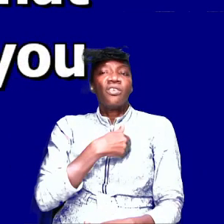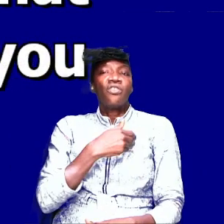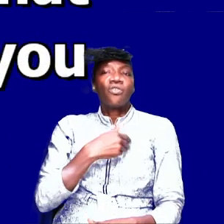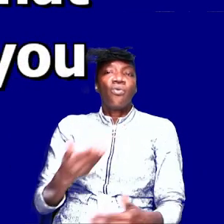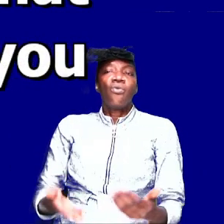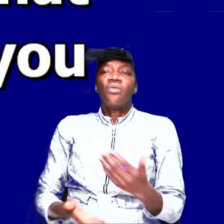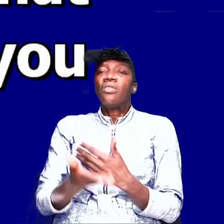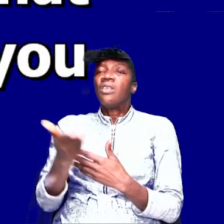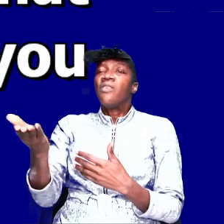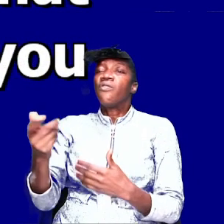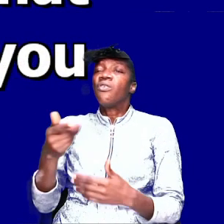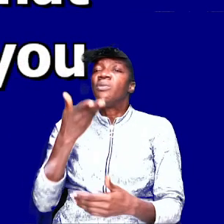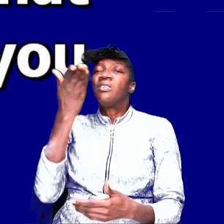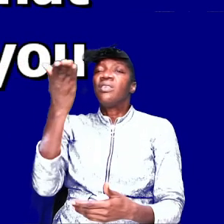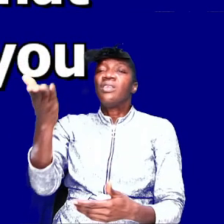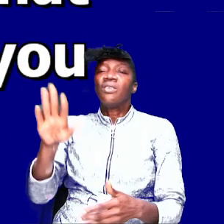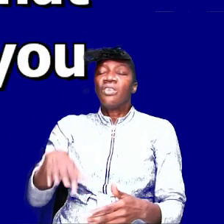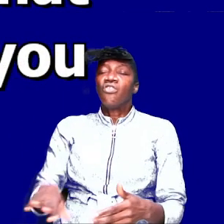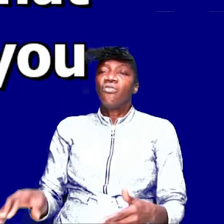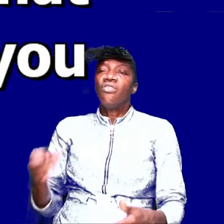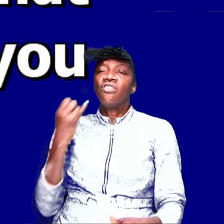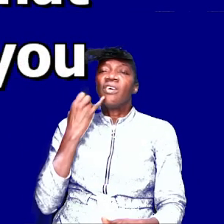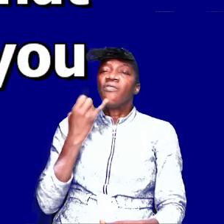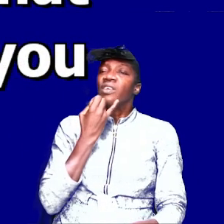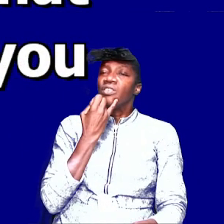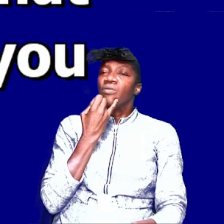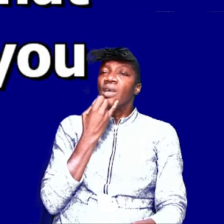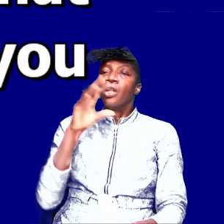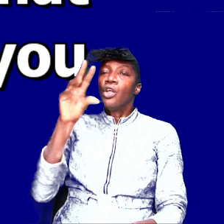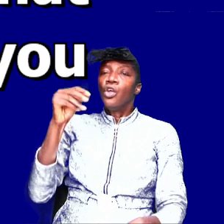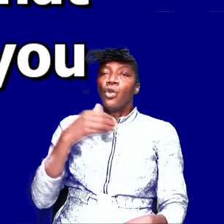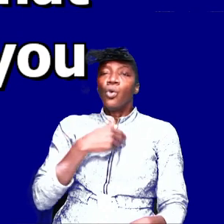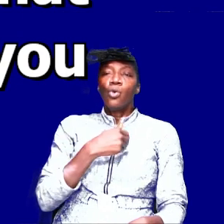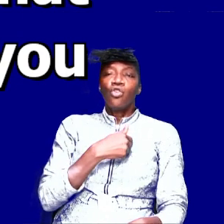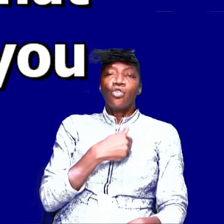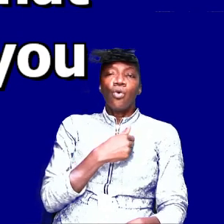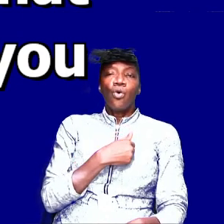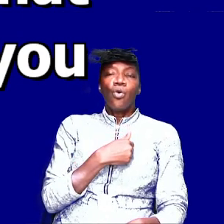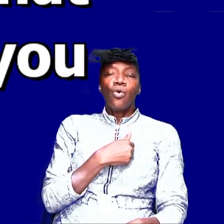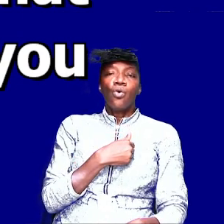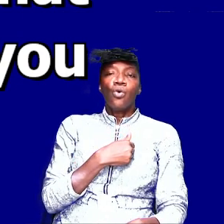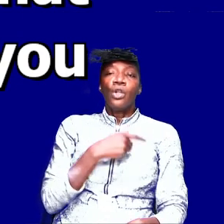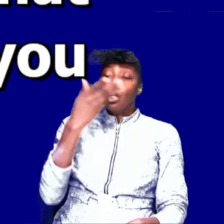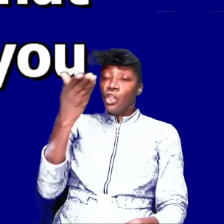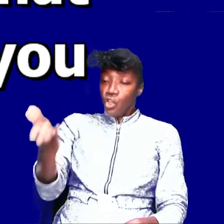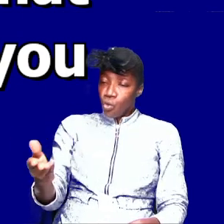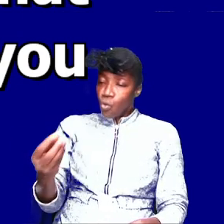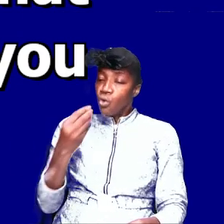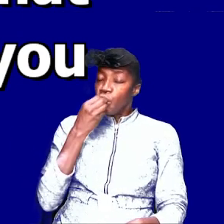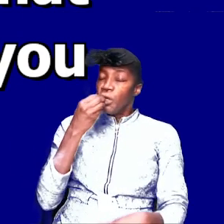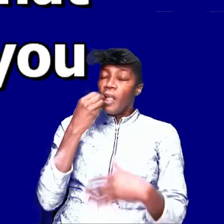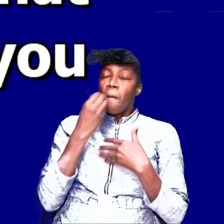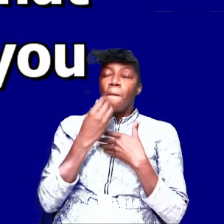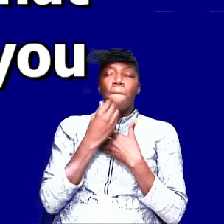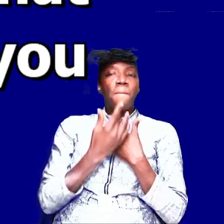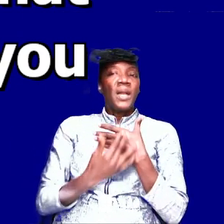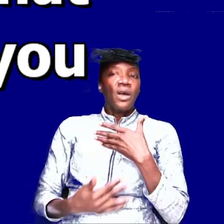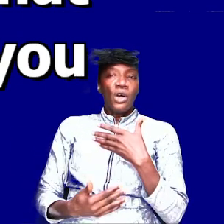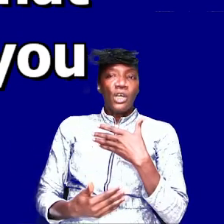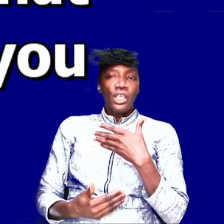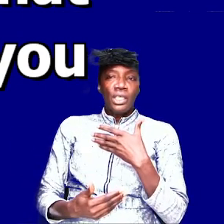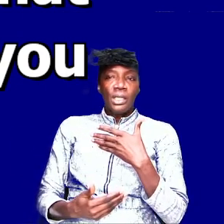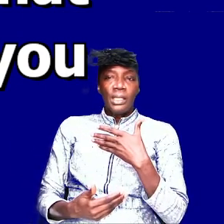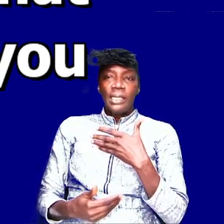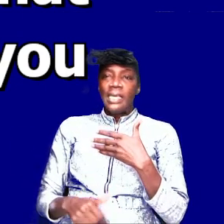Therefore, I say unto the children of Israel, no soul of you shall eat blood, neither